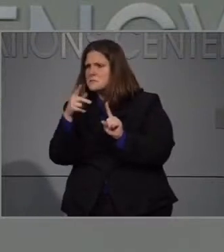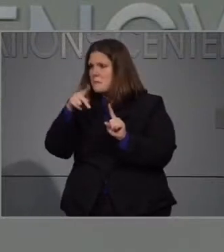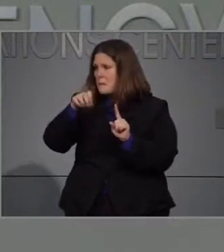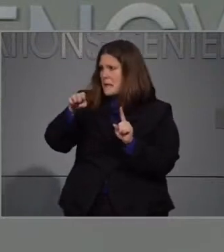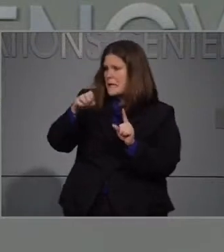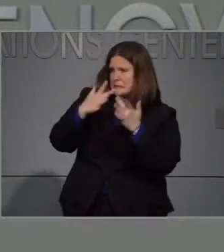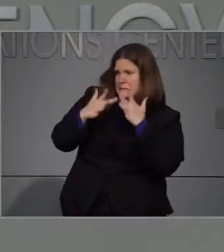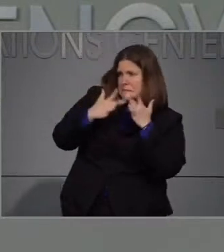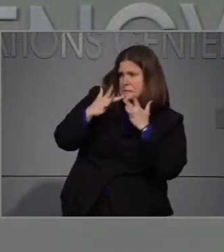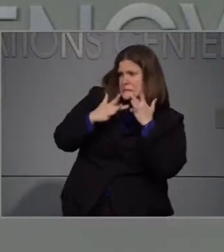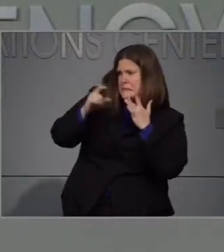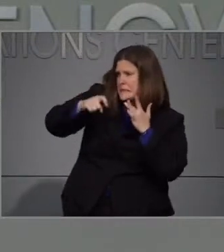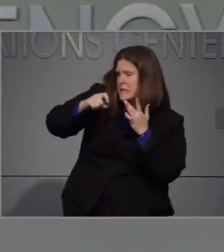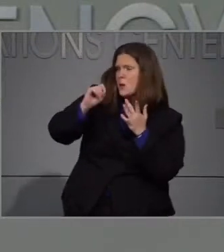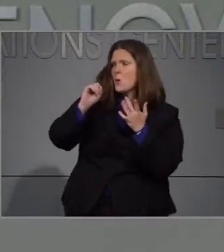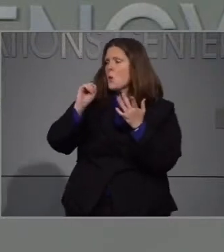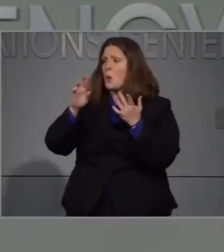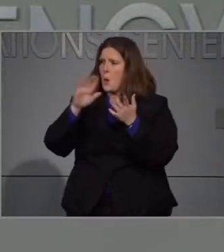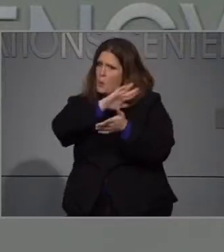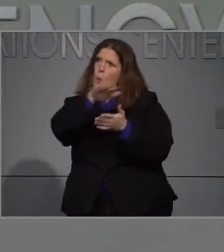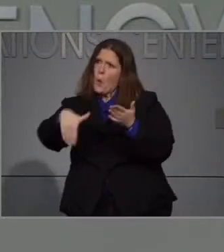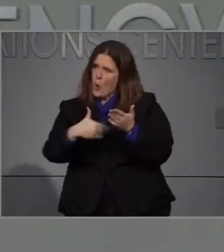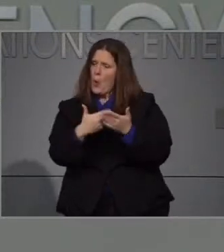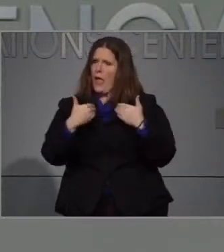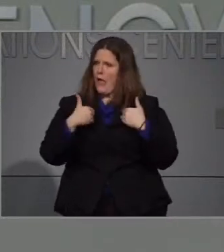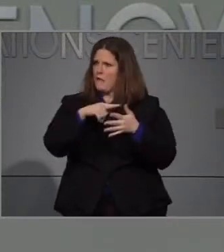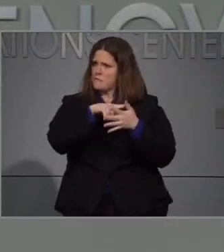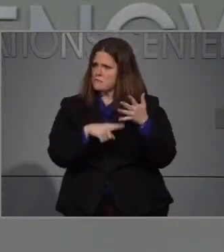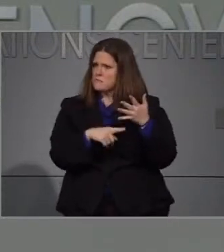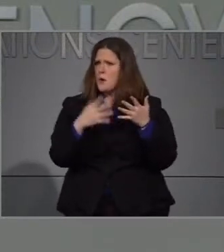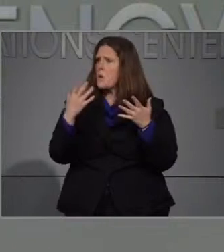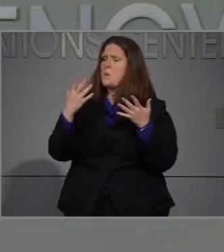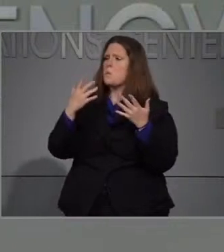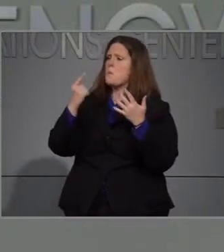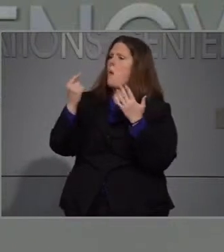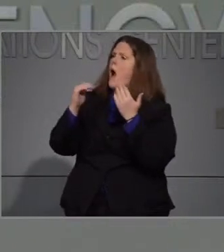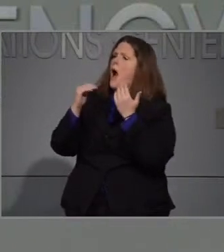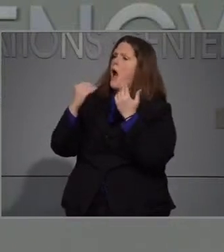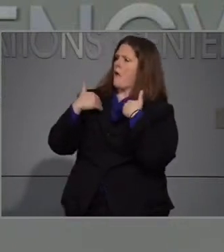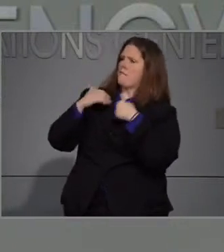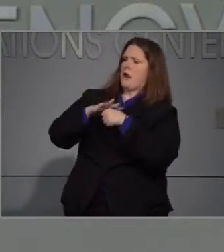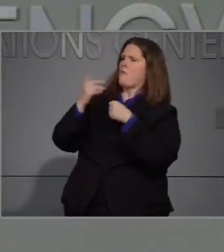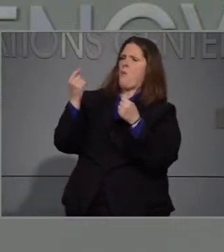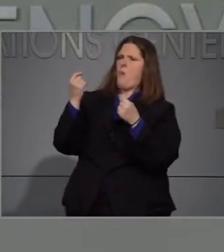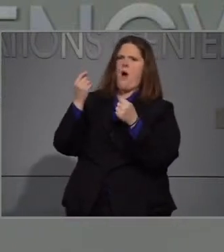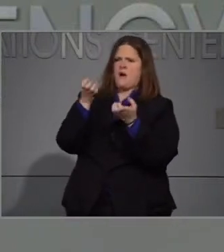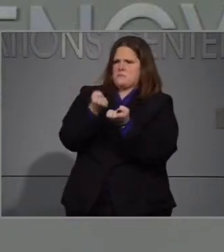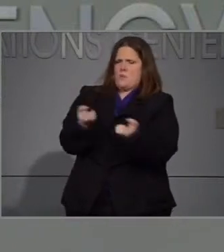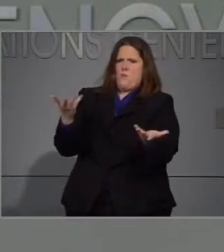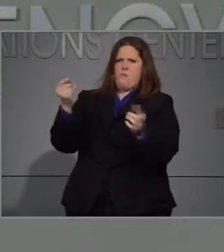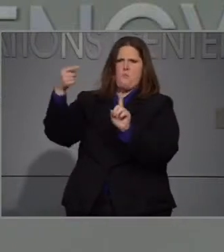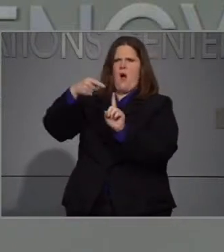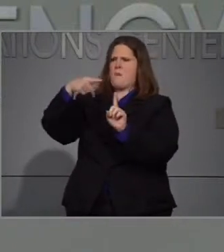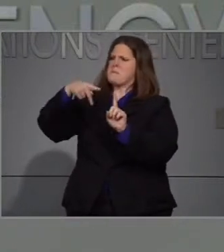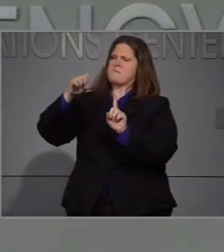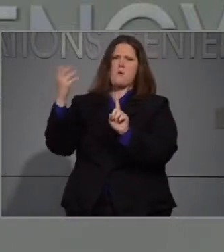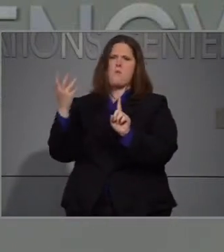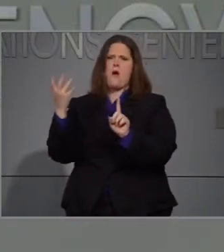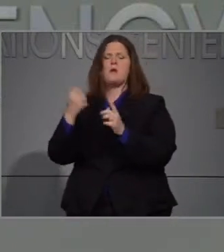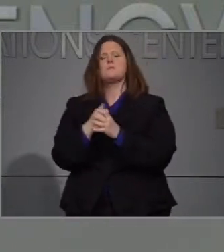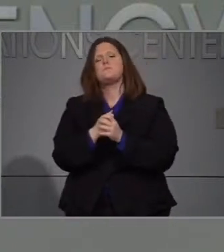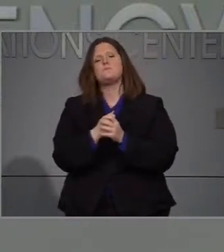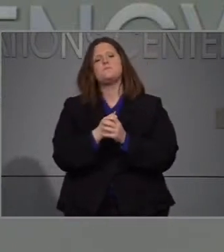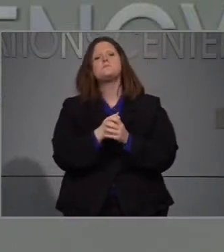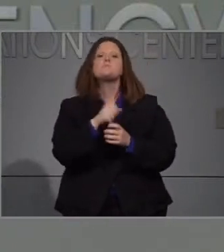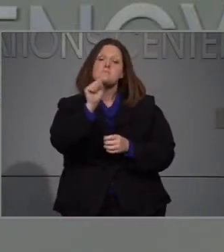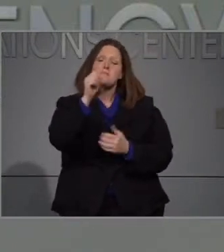doesn't have that it needs, and what specific supplies are stable? Thanks. Sure. Thanks, Brian. Yes, on personal